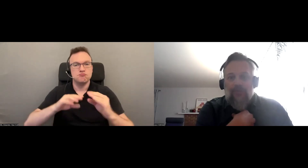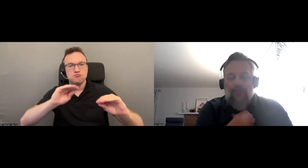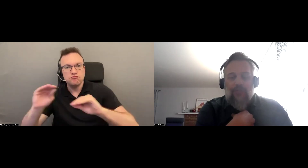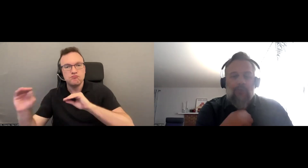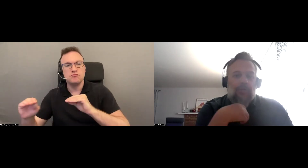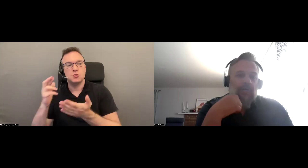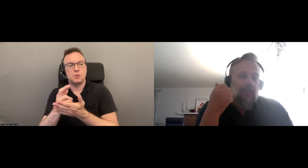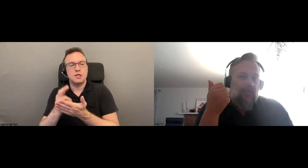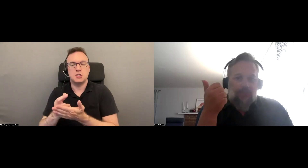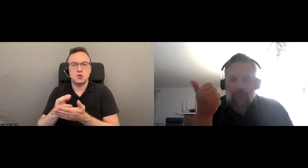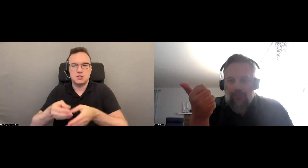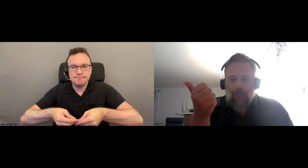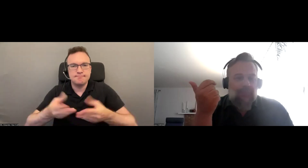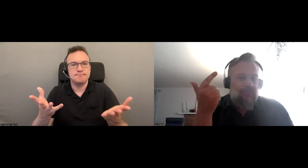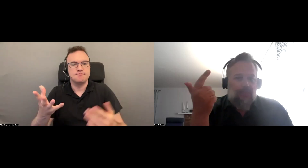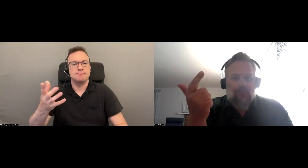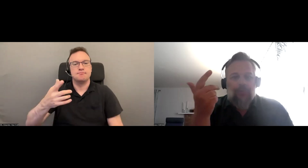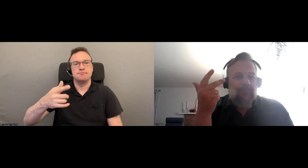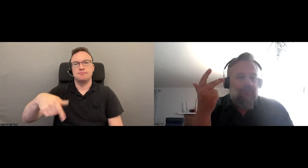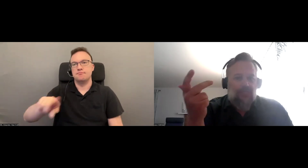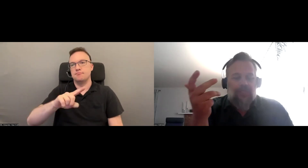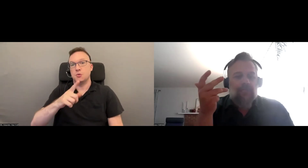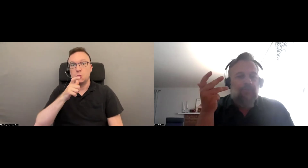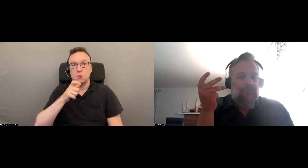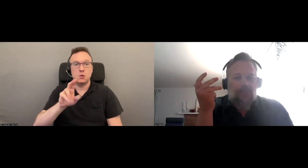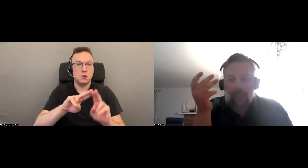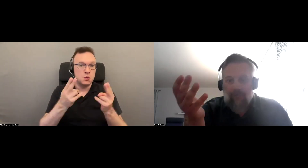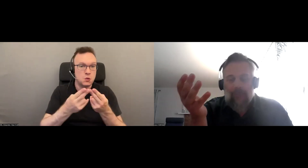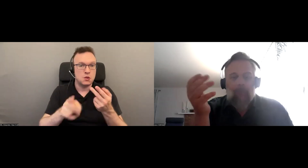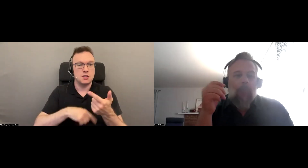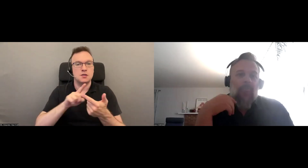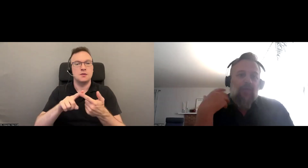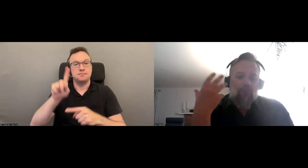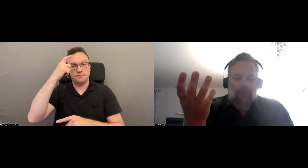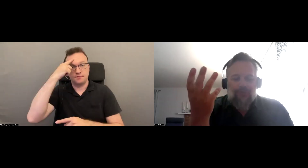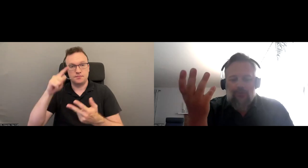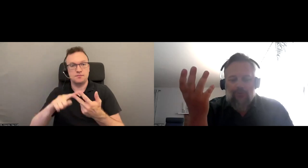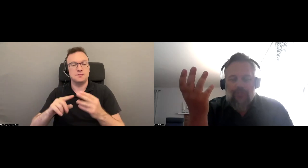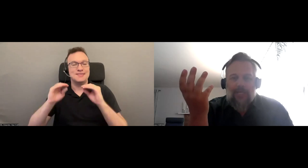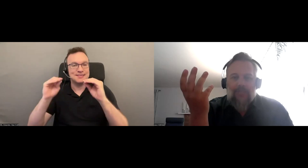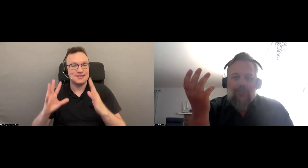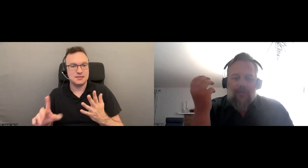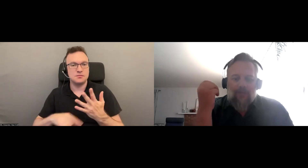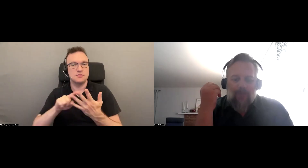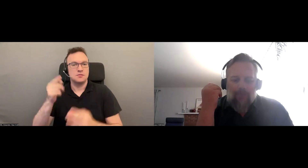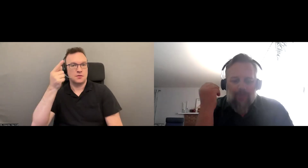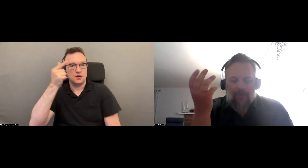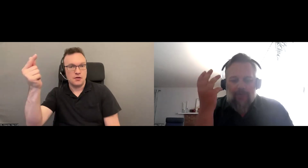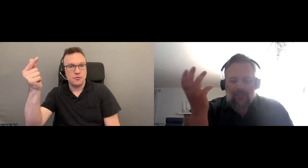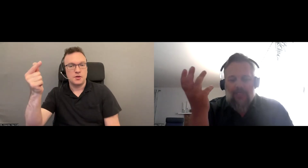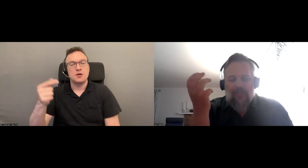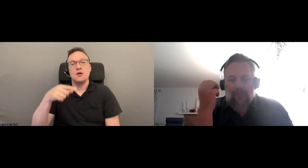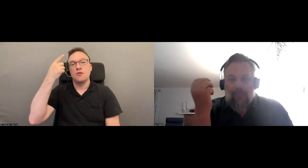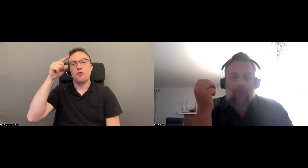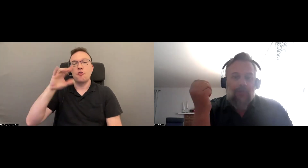resources to unions, employers, educators, government, in order to create a